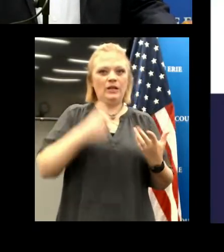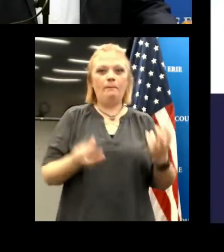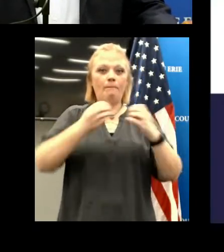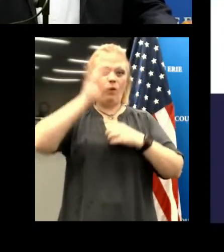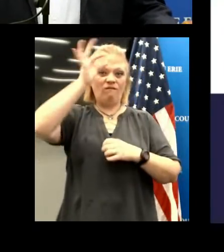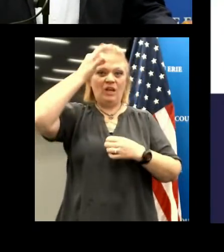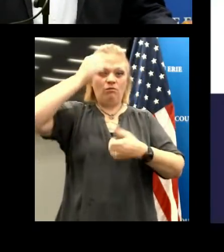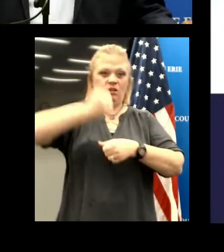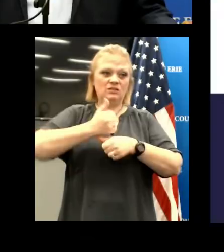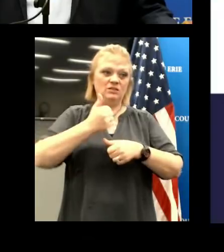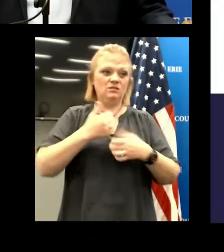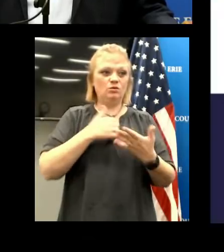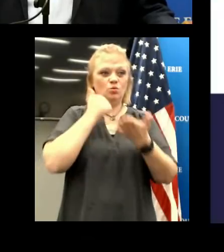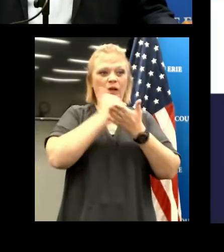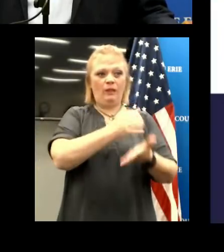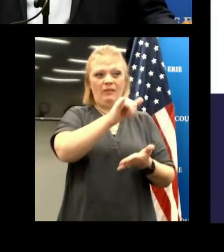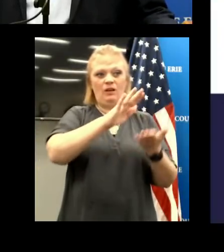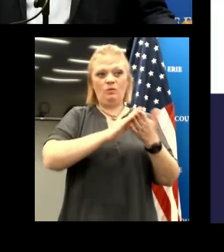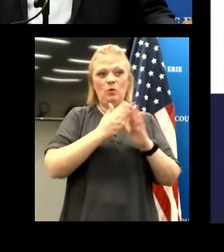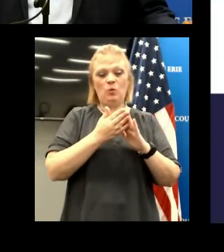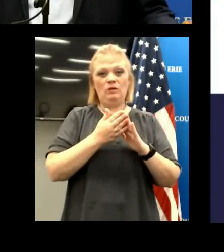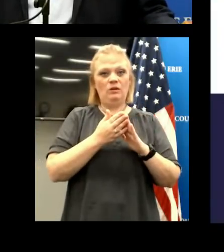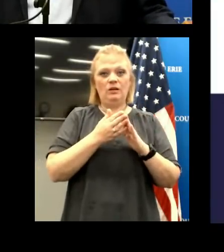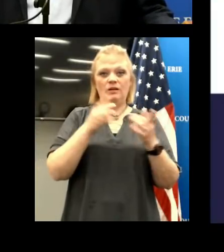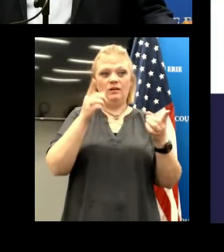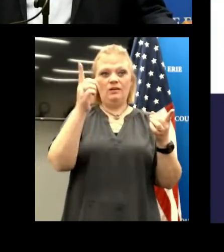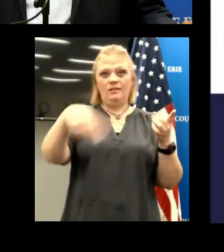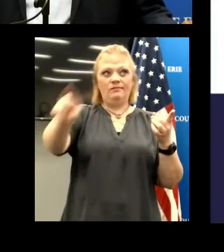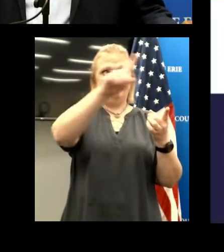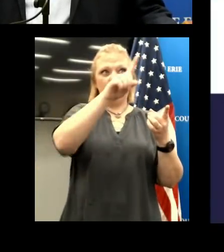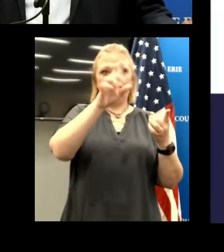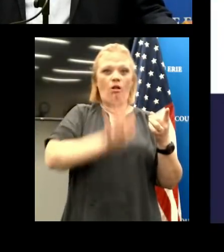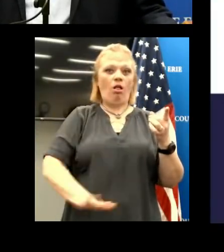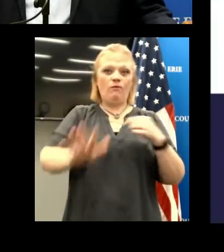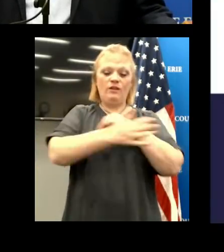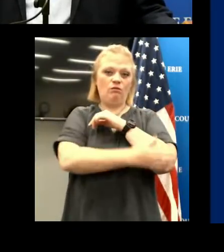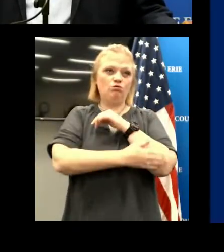to help our local business community just as they need it elsewhere across the country.